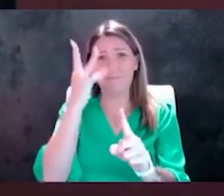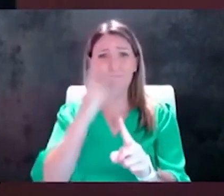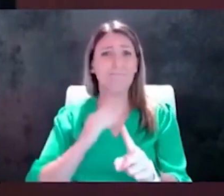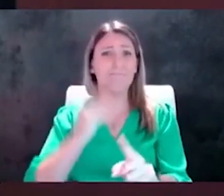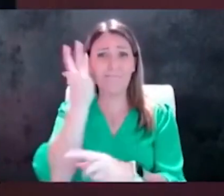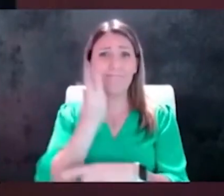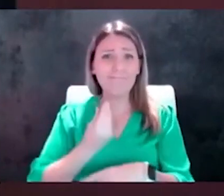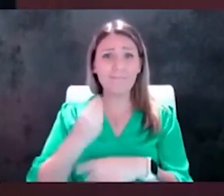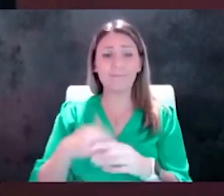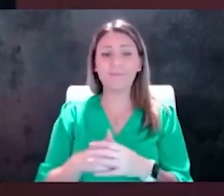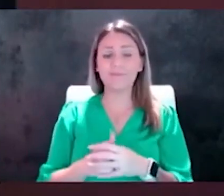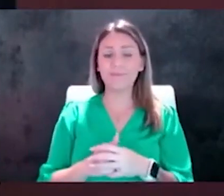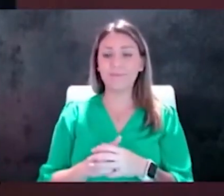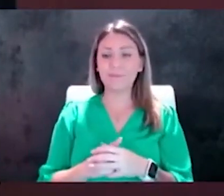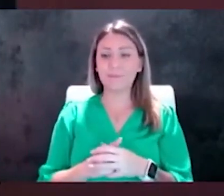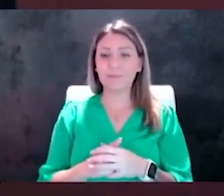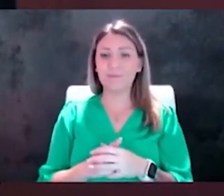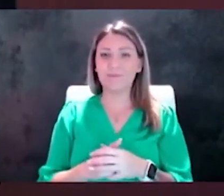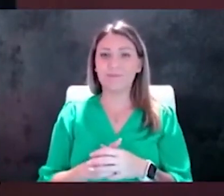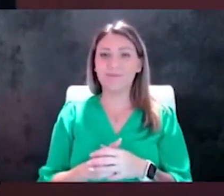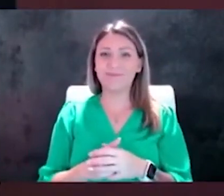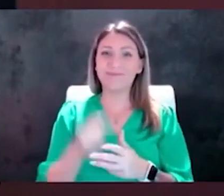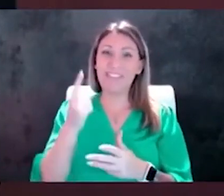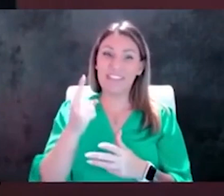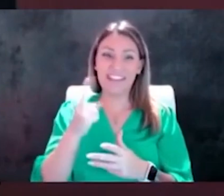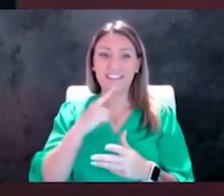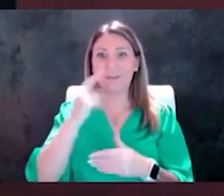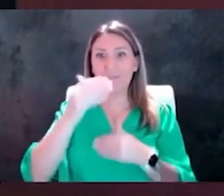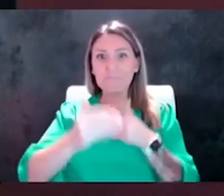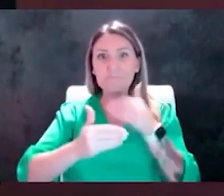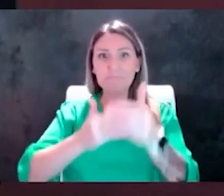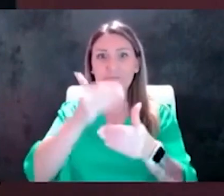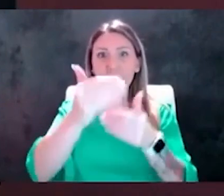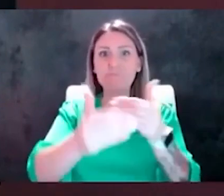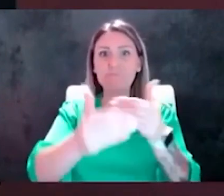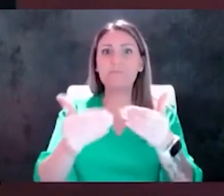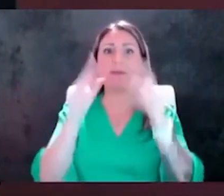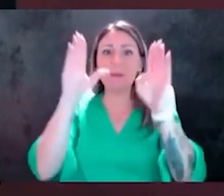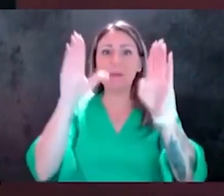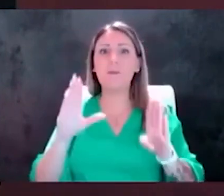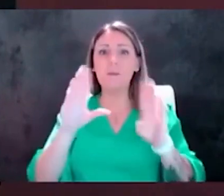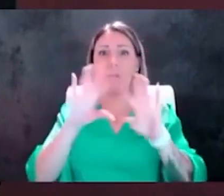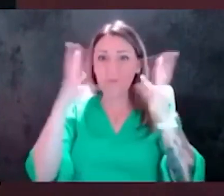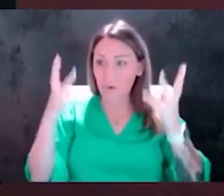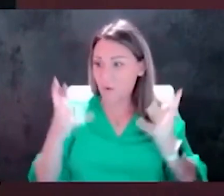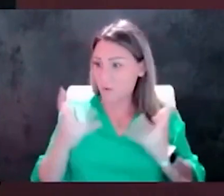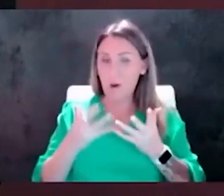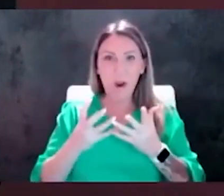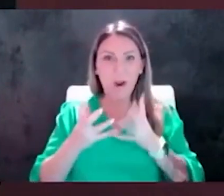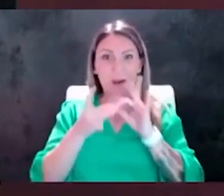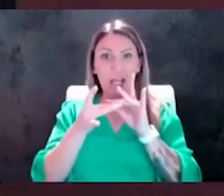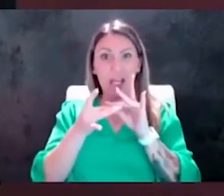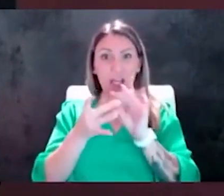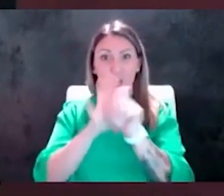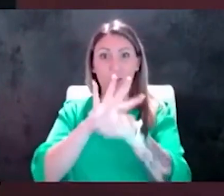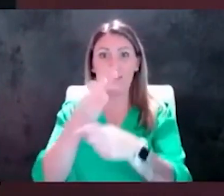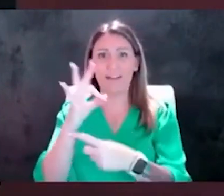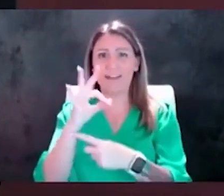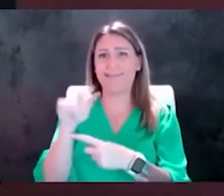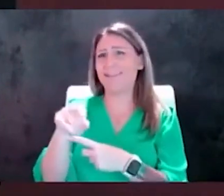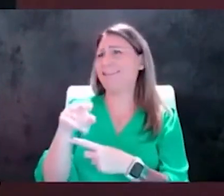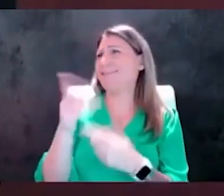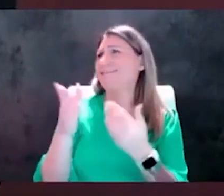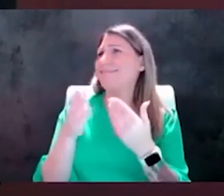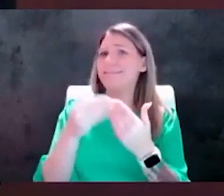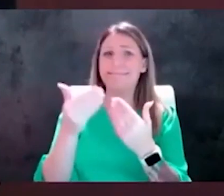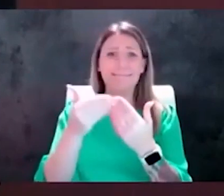just, you know, we're taking this one in stride. In the great world of COVID-19, this one is an easy get relative to